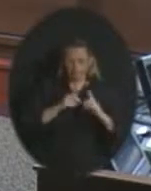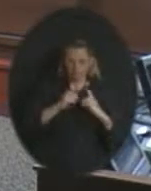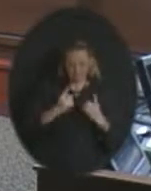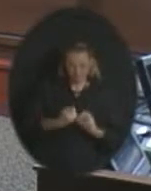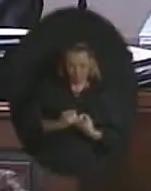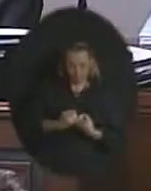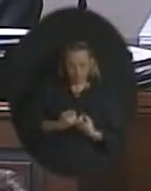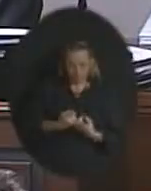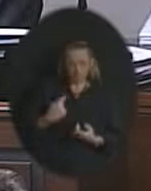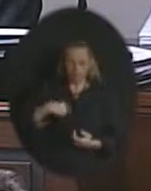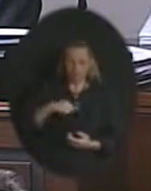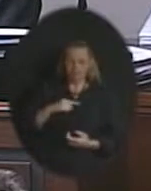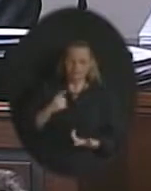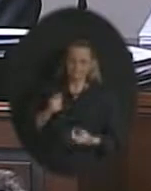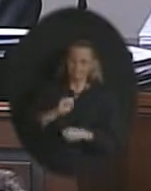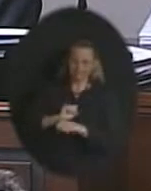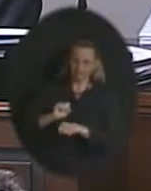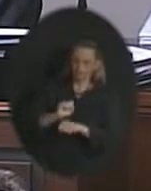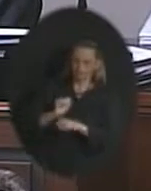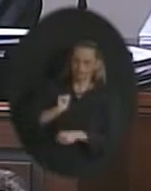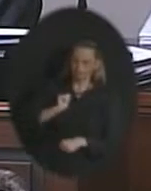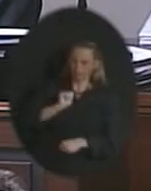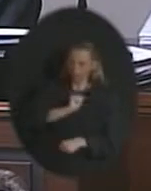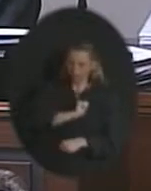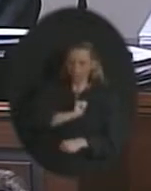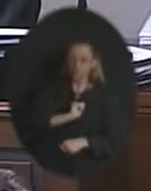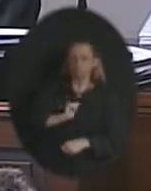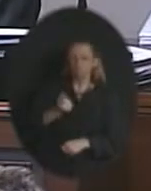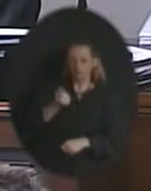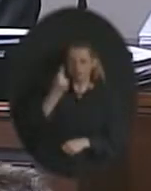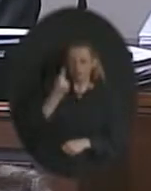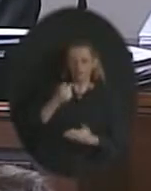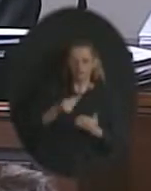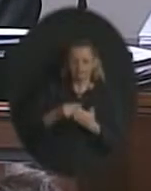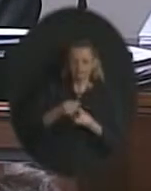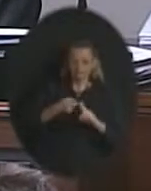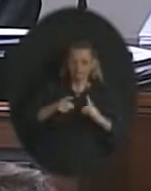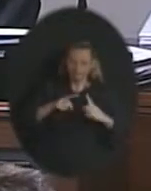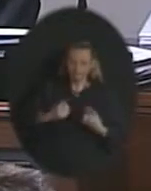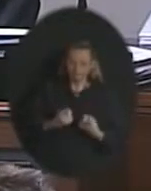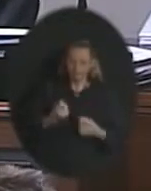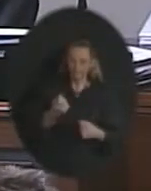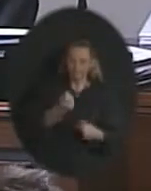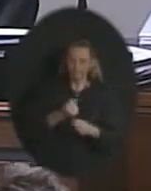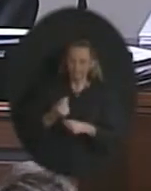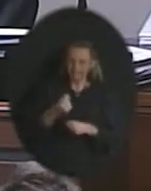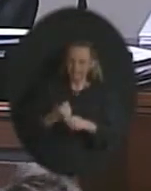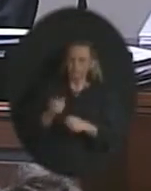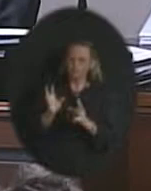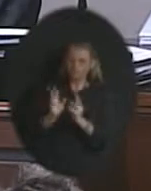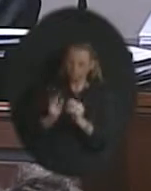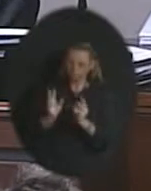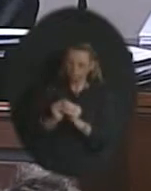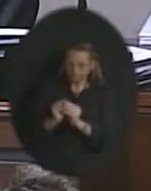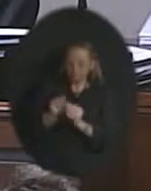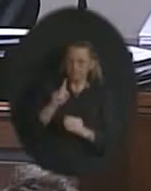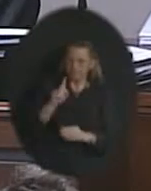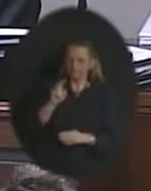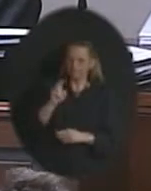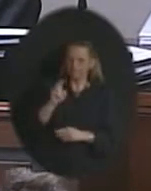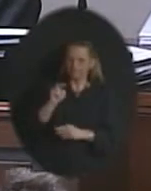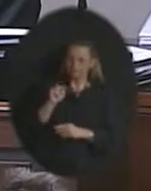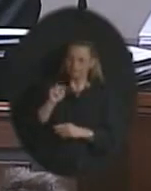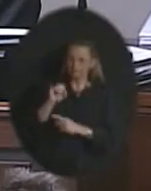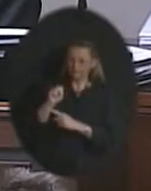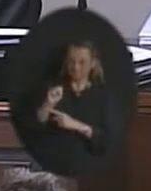themselves, they understand it's district money. At the annual in-service that we have, Denise does a wonderful job of going